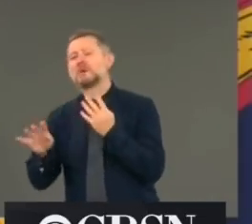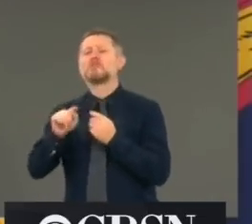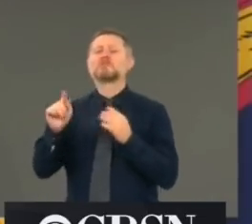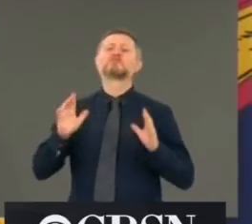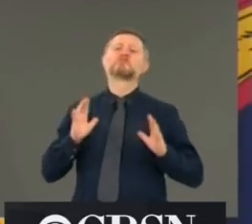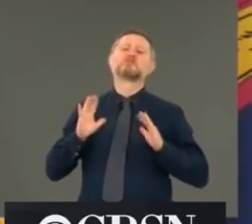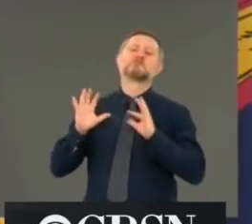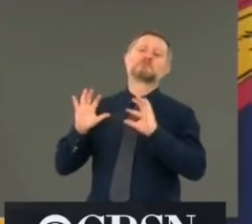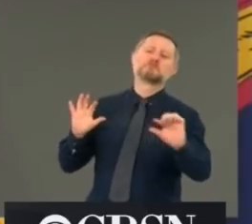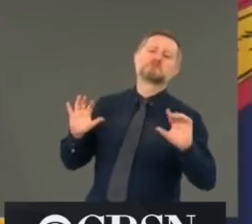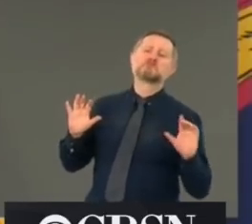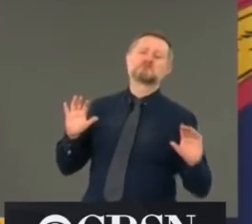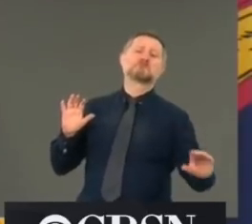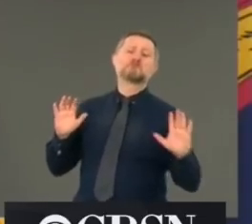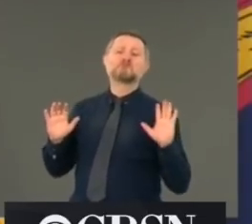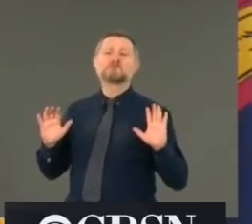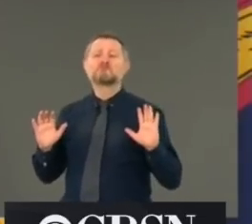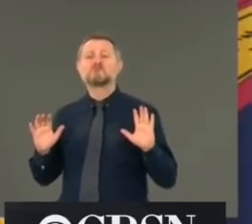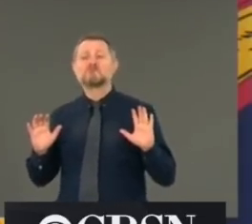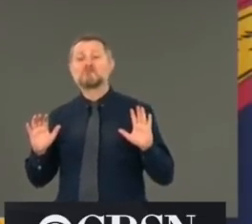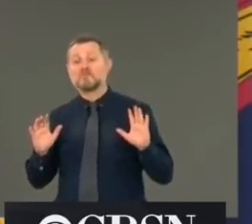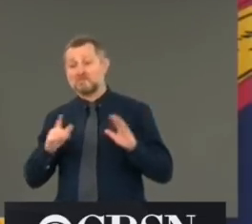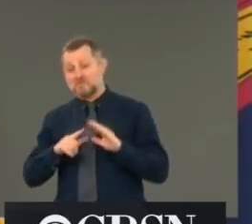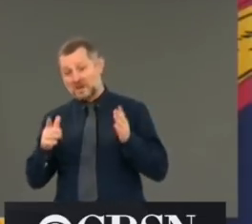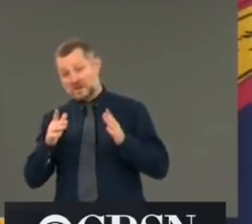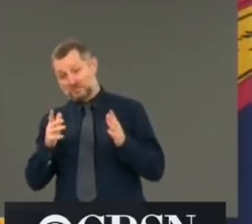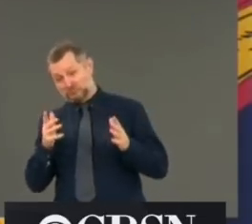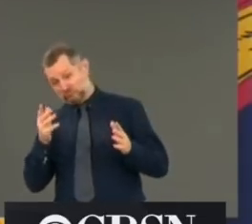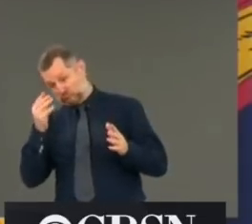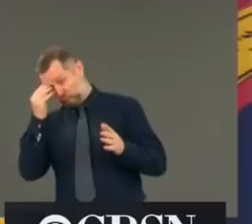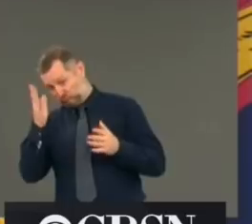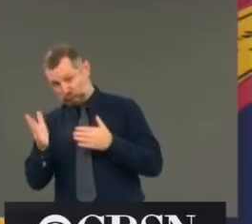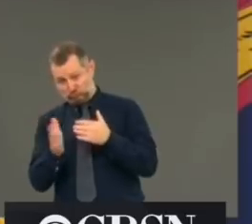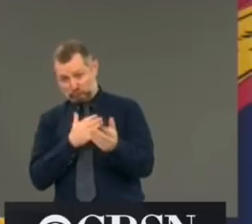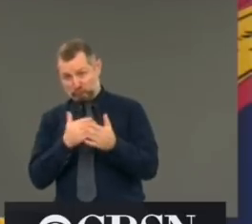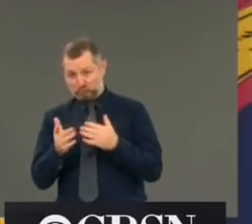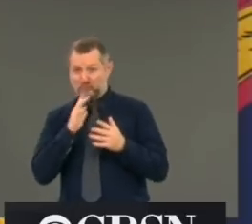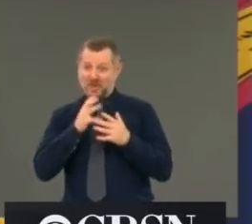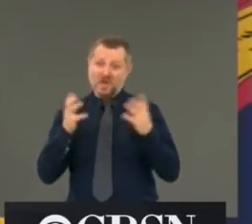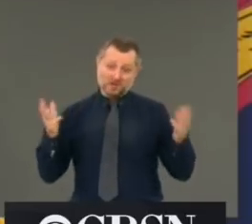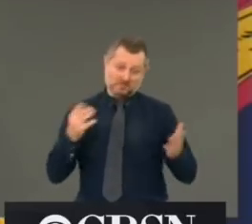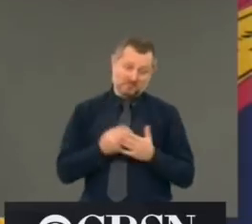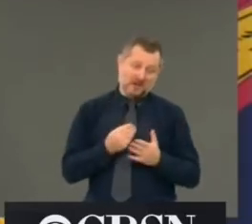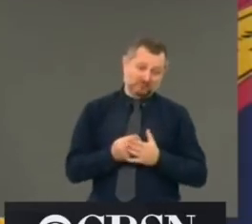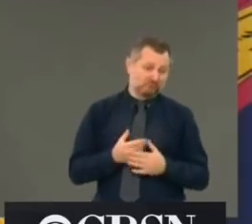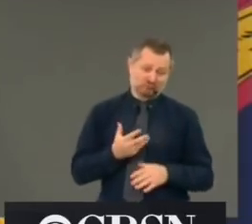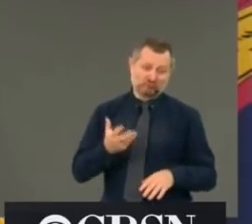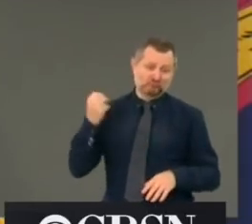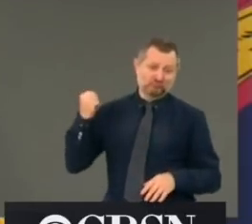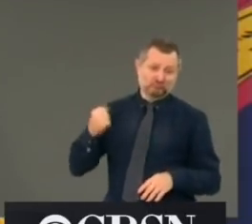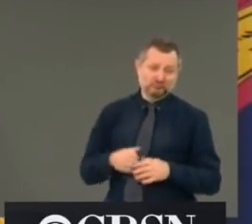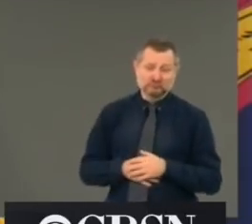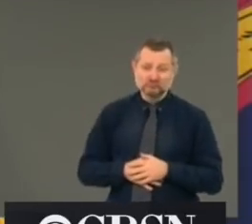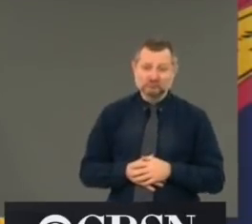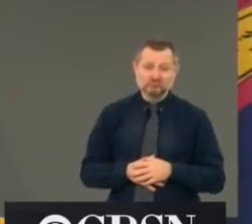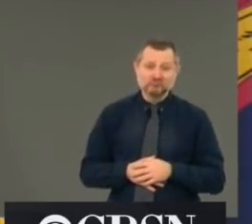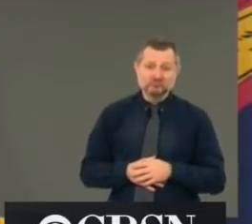fund directly. But yeah, it'll be a significant amount of funding to that locality. And look,